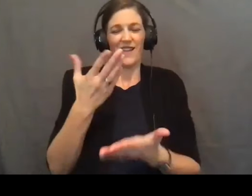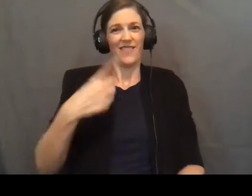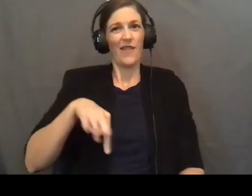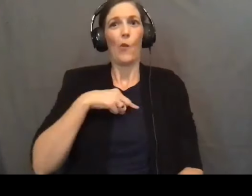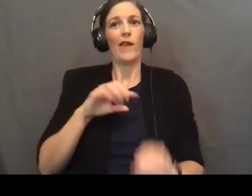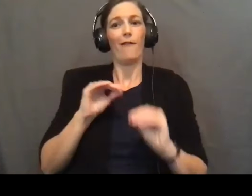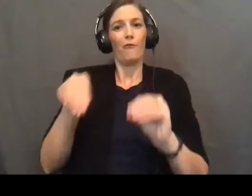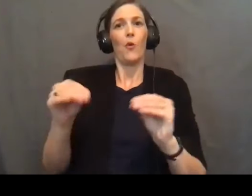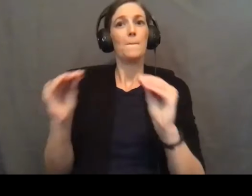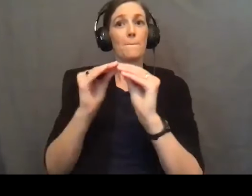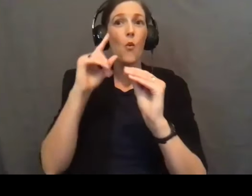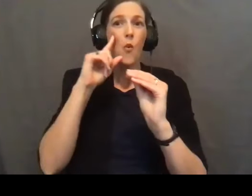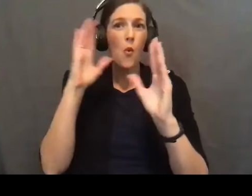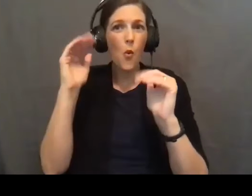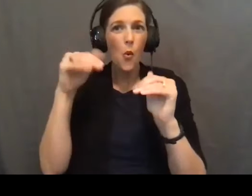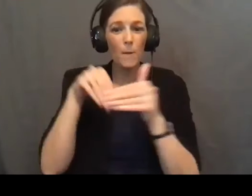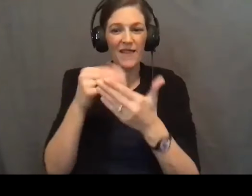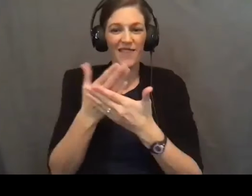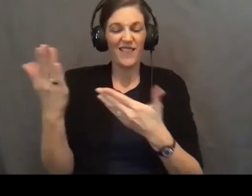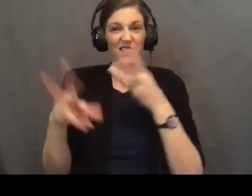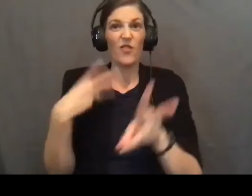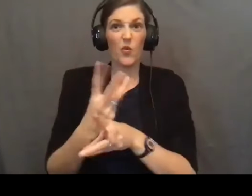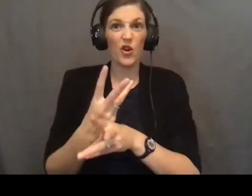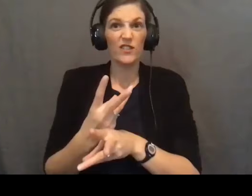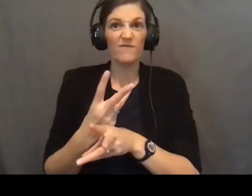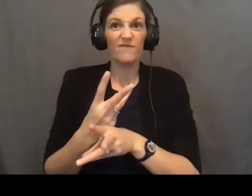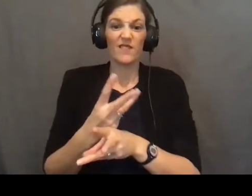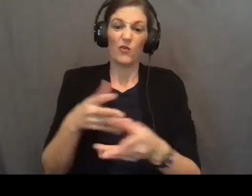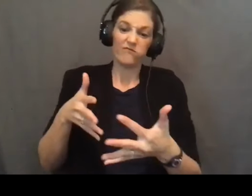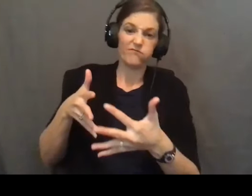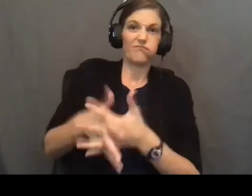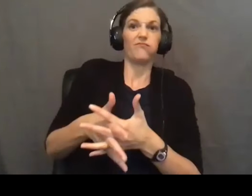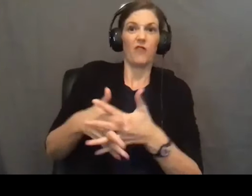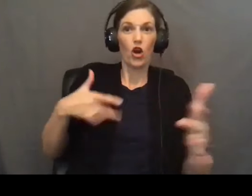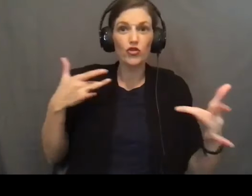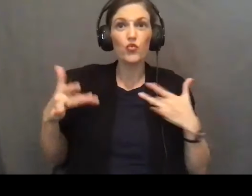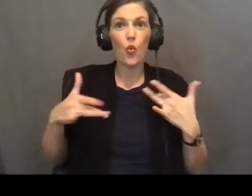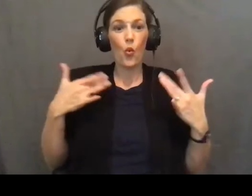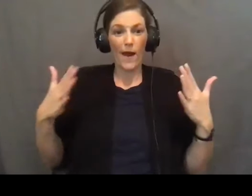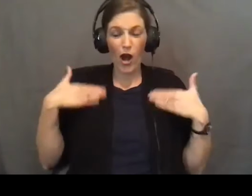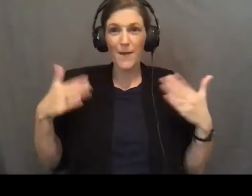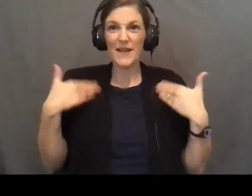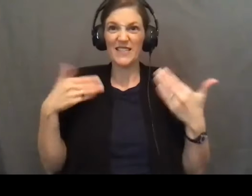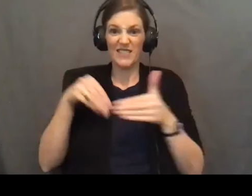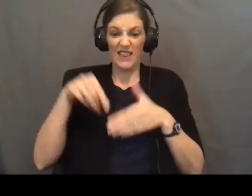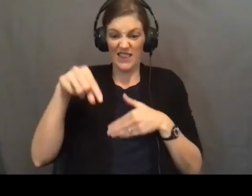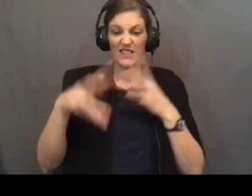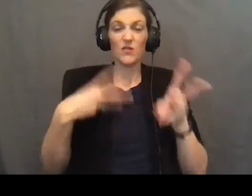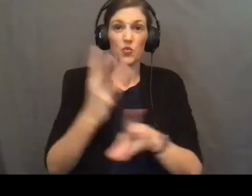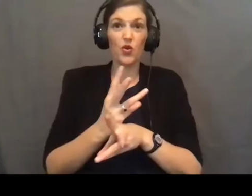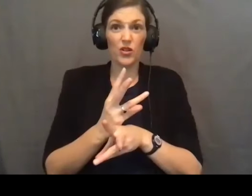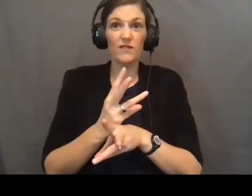put more hope in the things of this world and we have anchored our joy and our happiness into this world